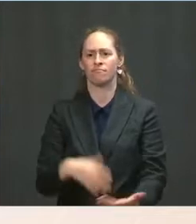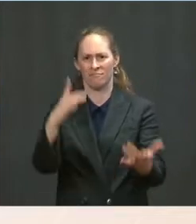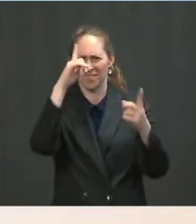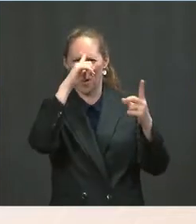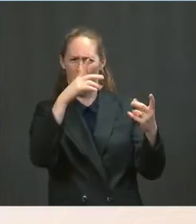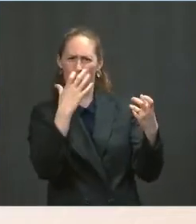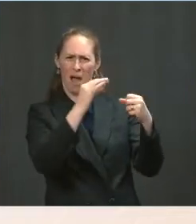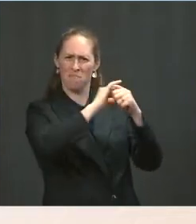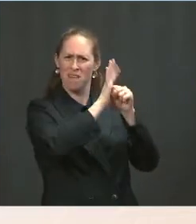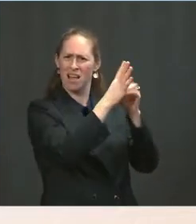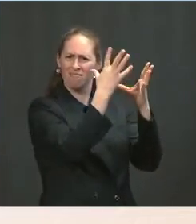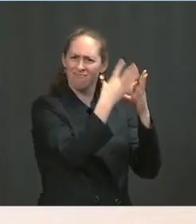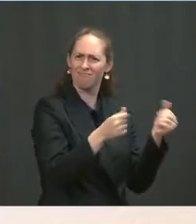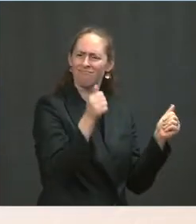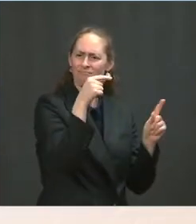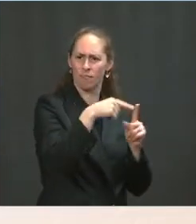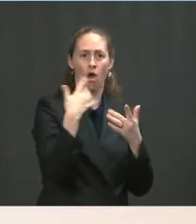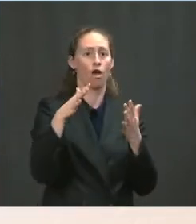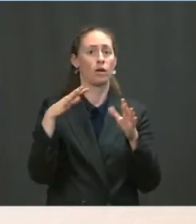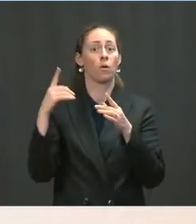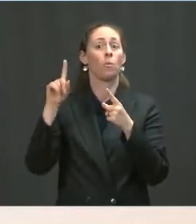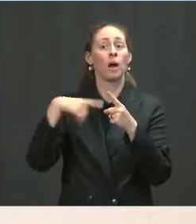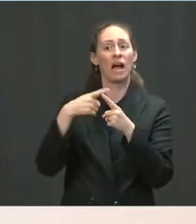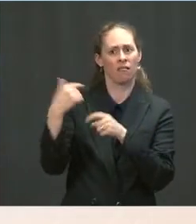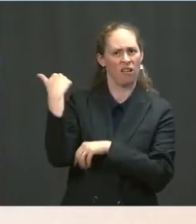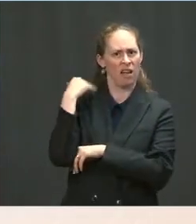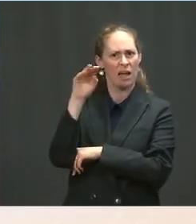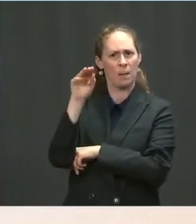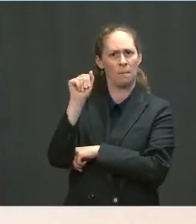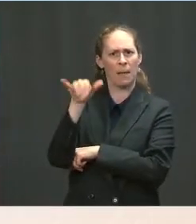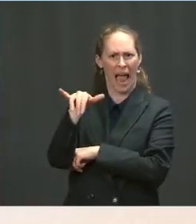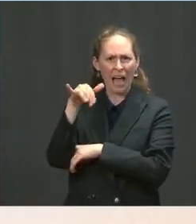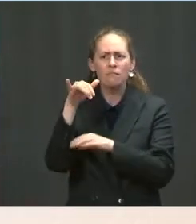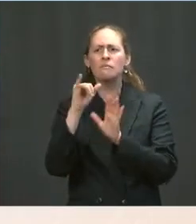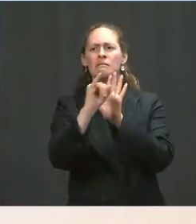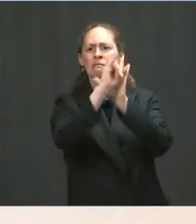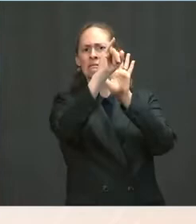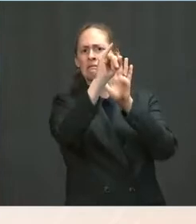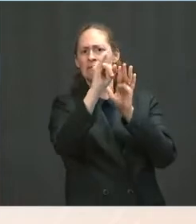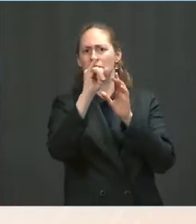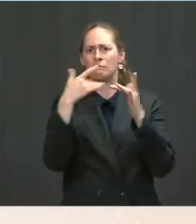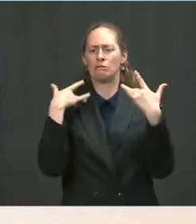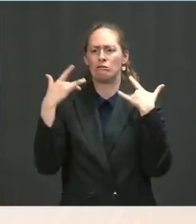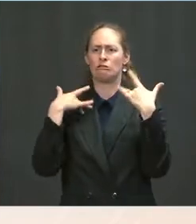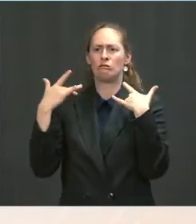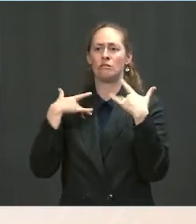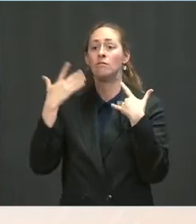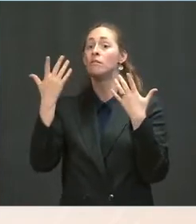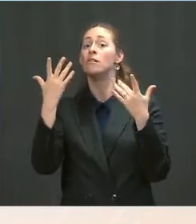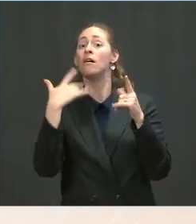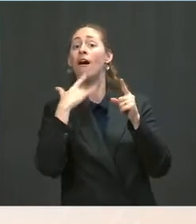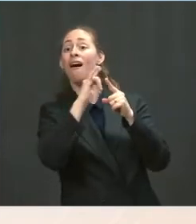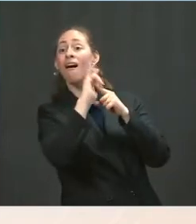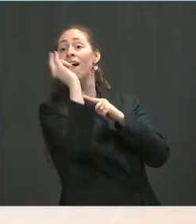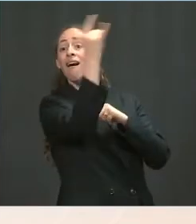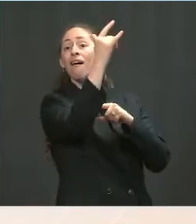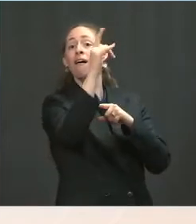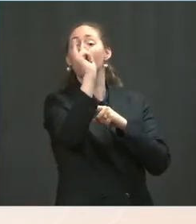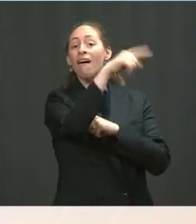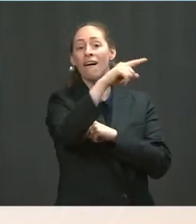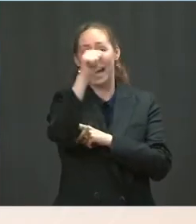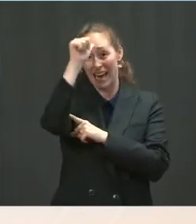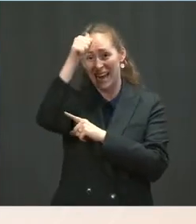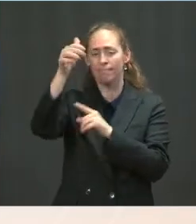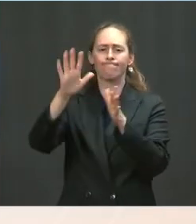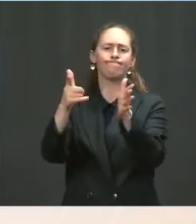out of the concern of the spread of Delta, we restricted travel to India where it was growing. That is something that we did in May. And so that, as